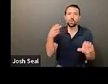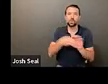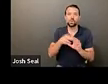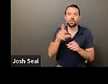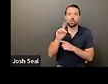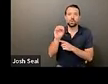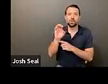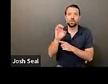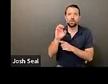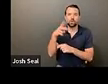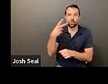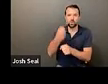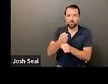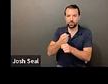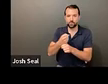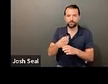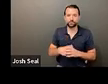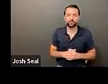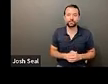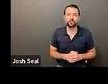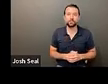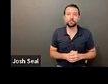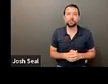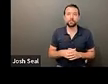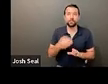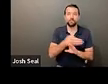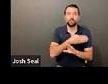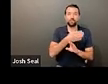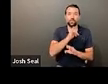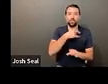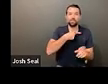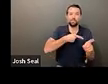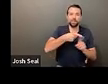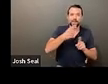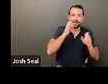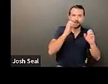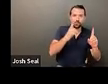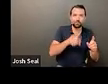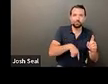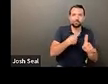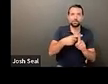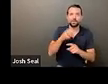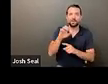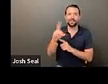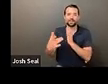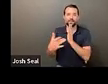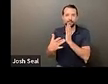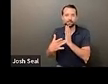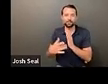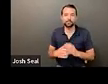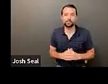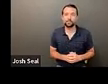education teacher and an ed tech as well. Thank you, Jennifer. And Carly?